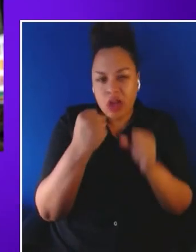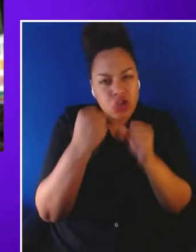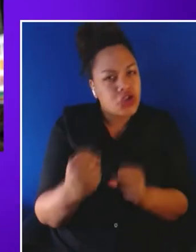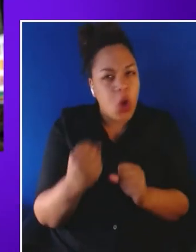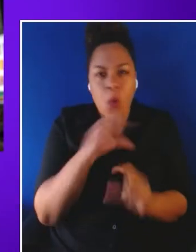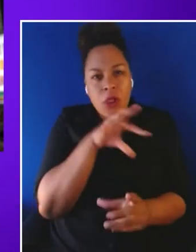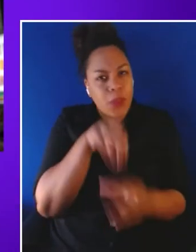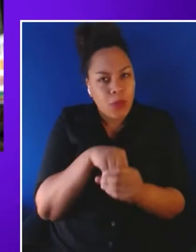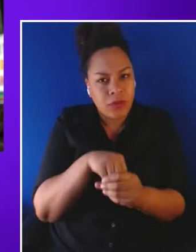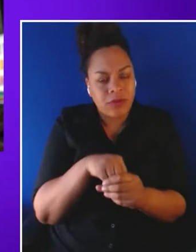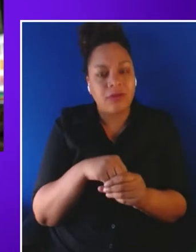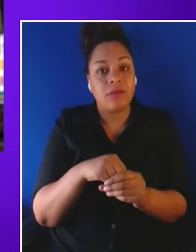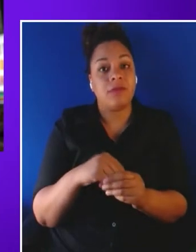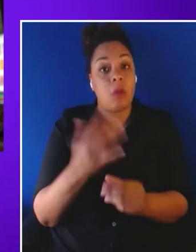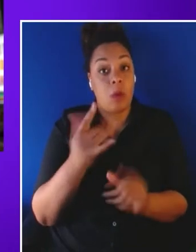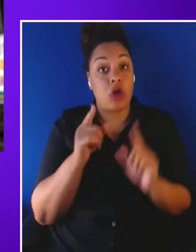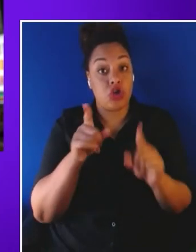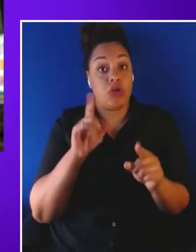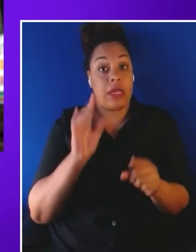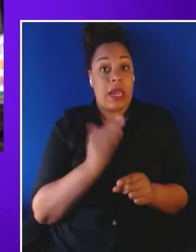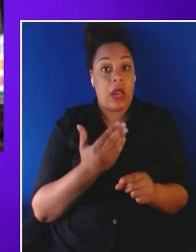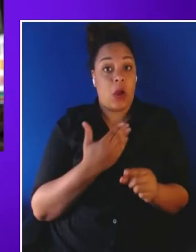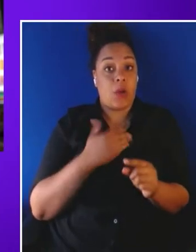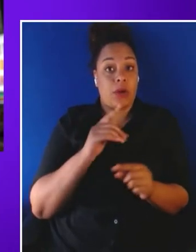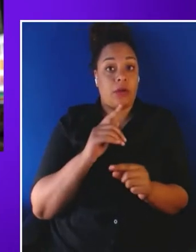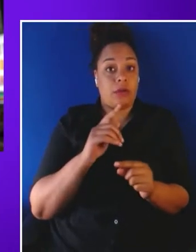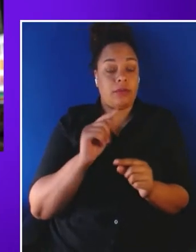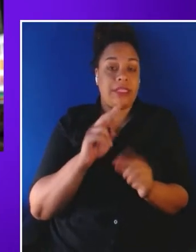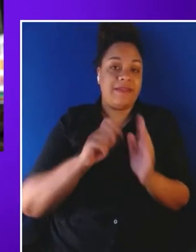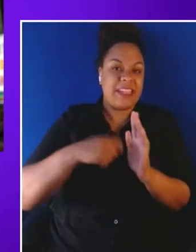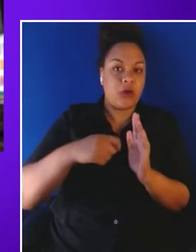series, we talk about inclusion,